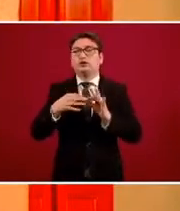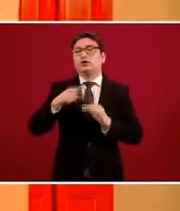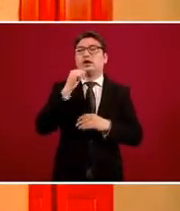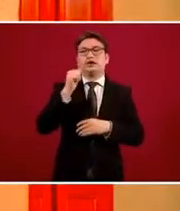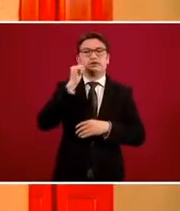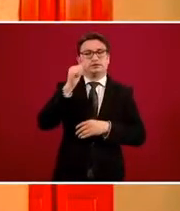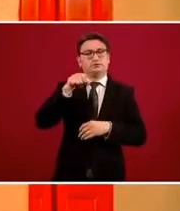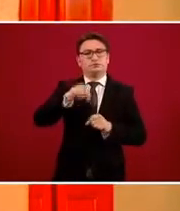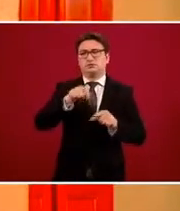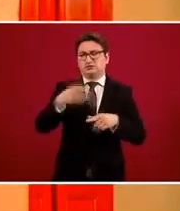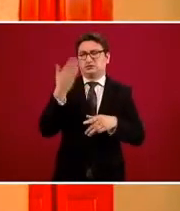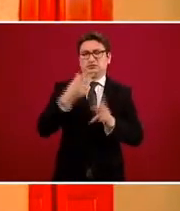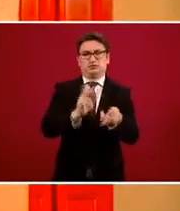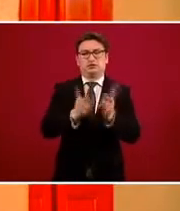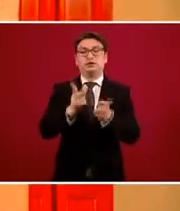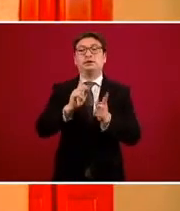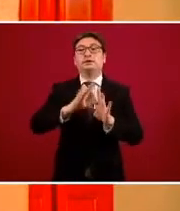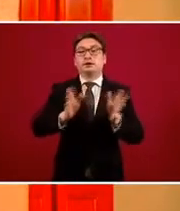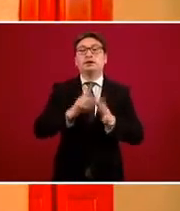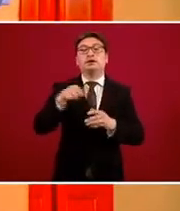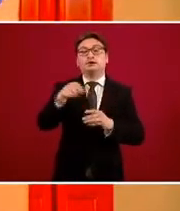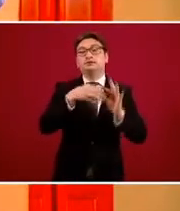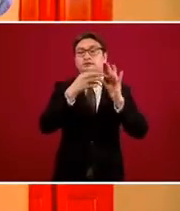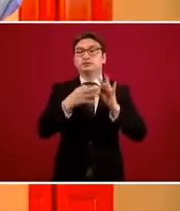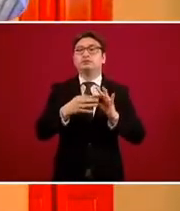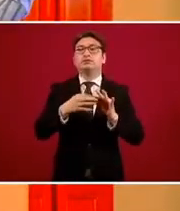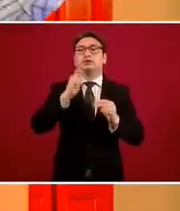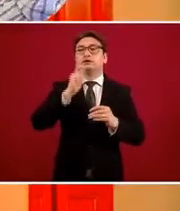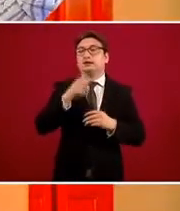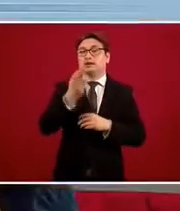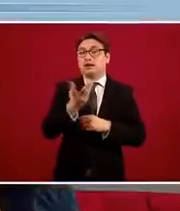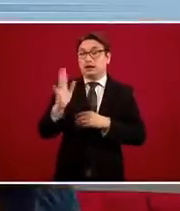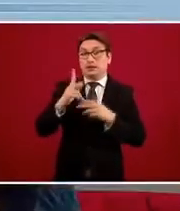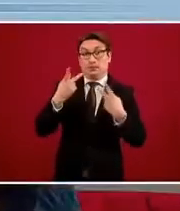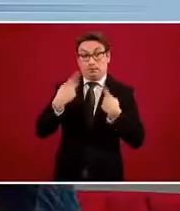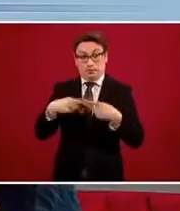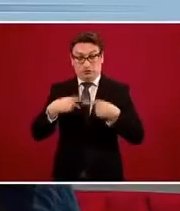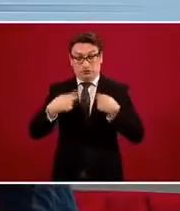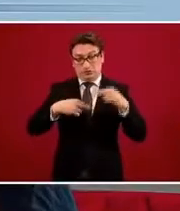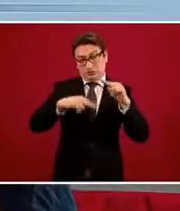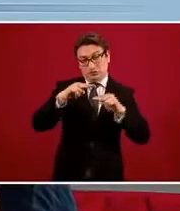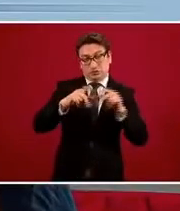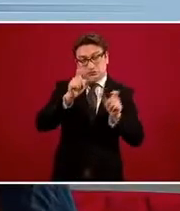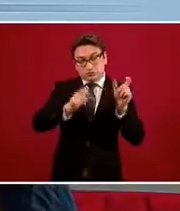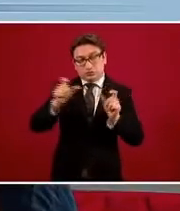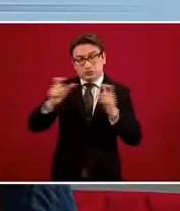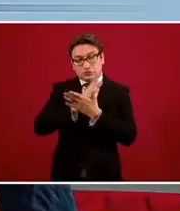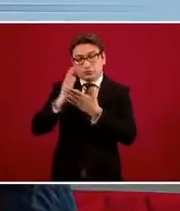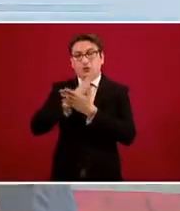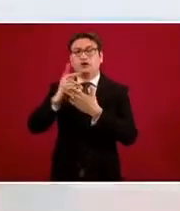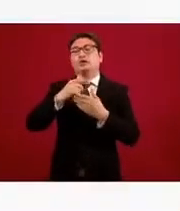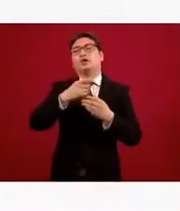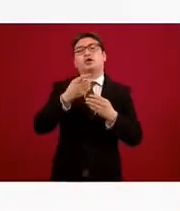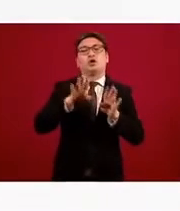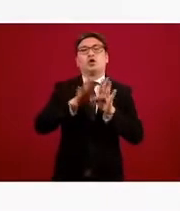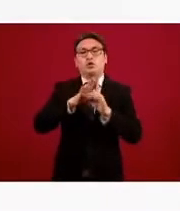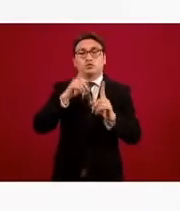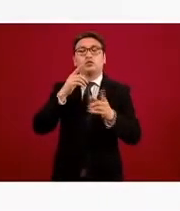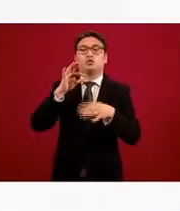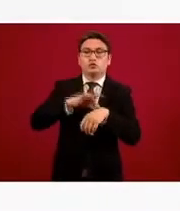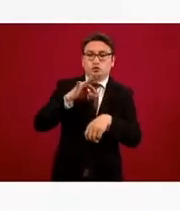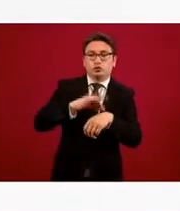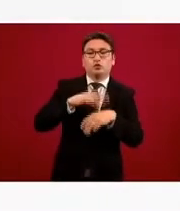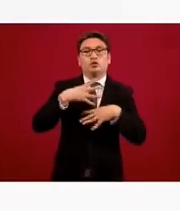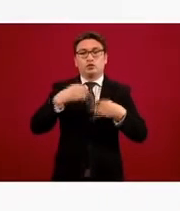we'll just leave you with this data, and this data will be recorded in the live transmission, so let's not go into further detail. I just want